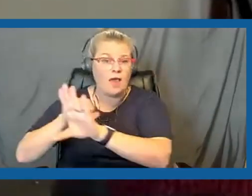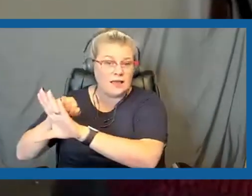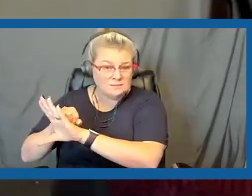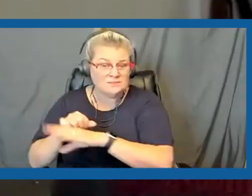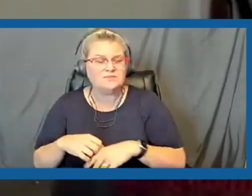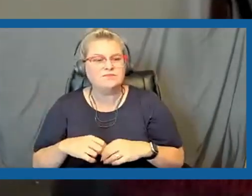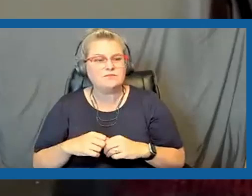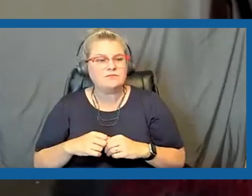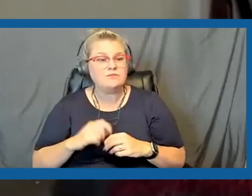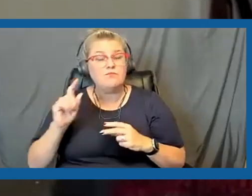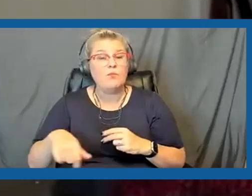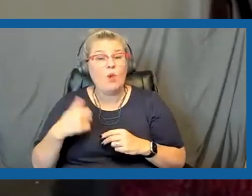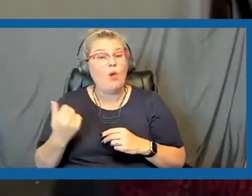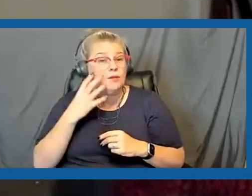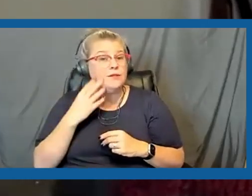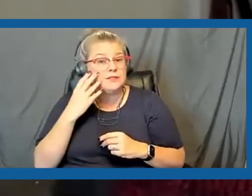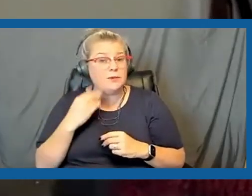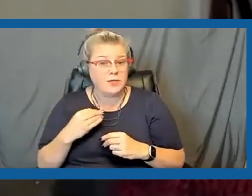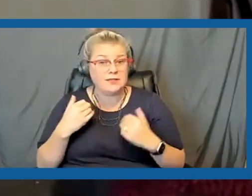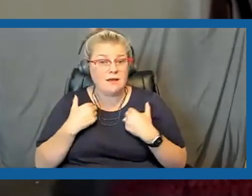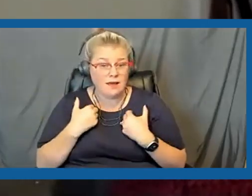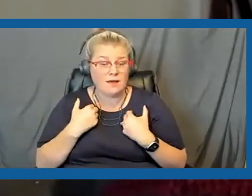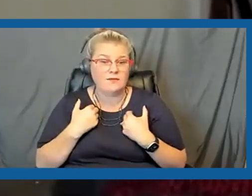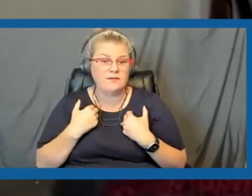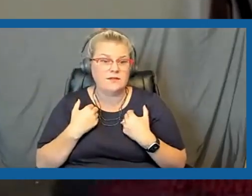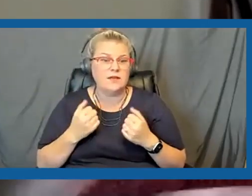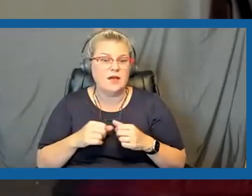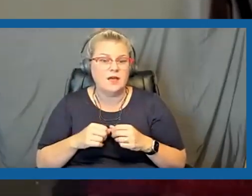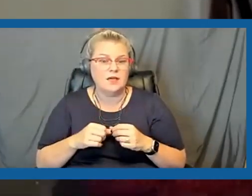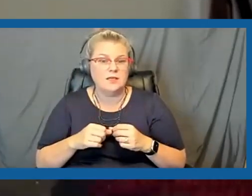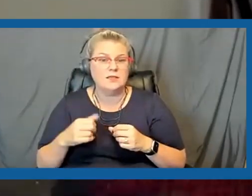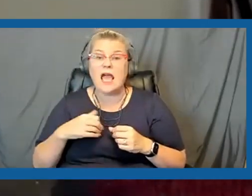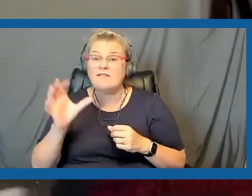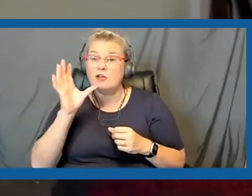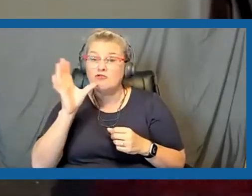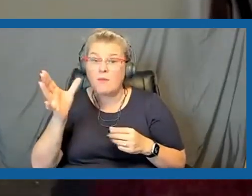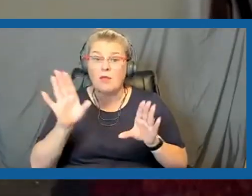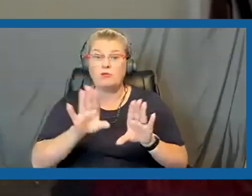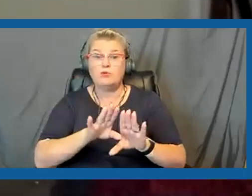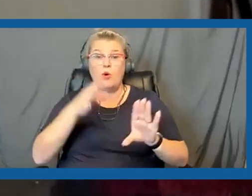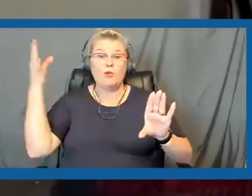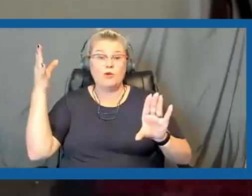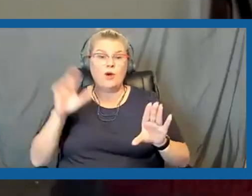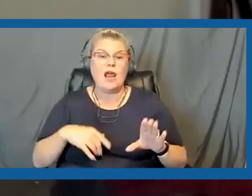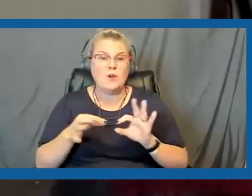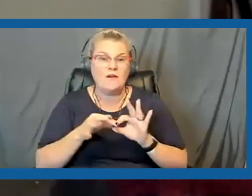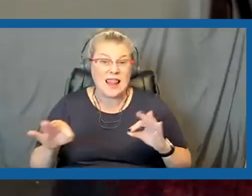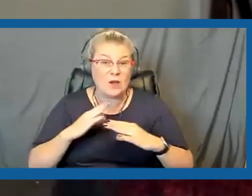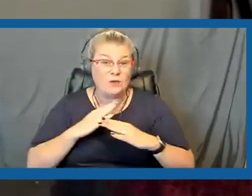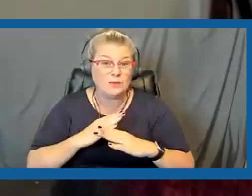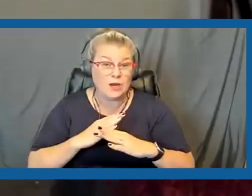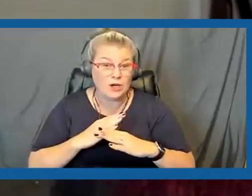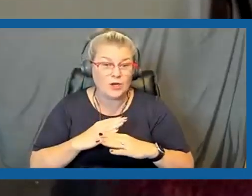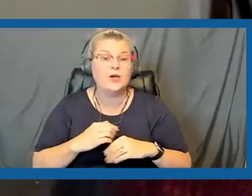The other experience that I had is, having grandmothers open the door, and there's that language barrier.